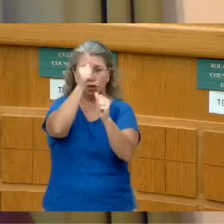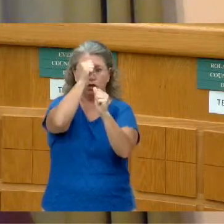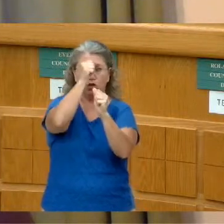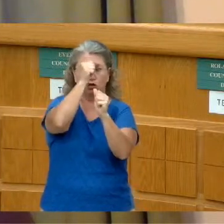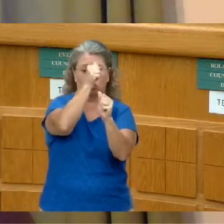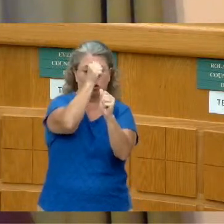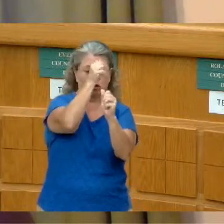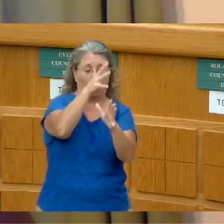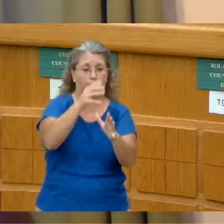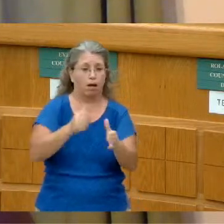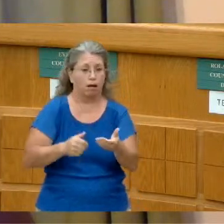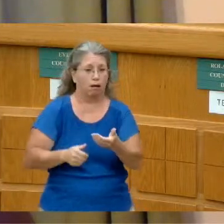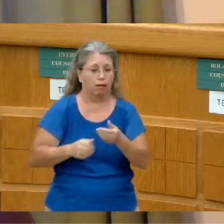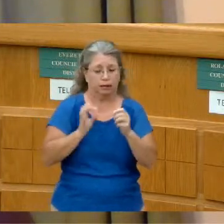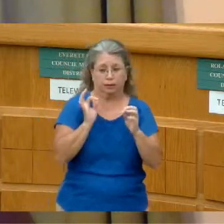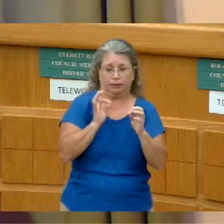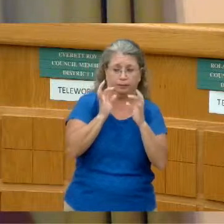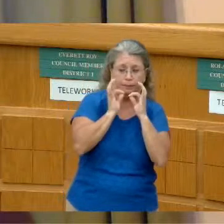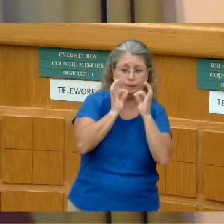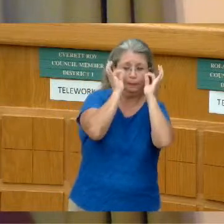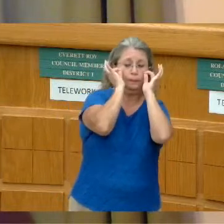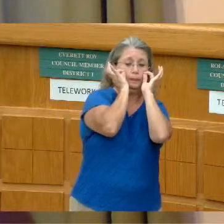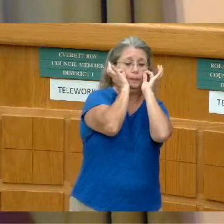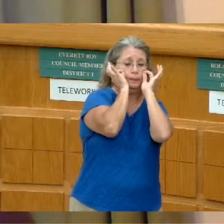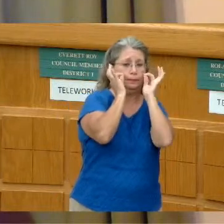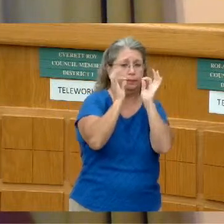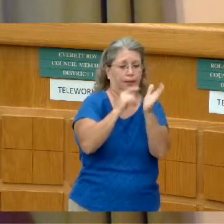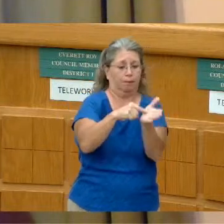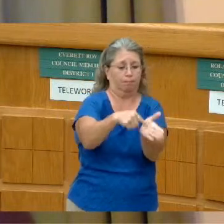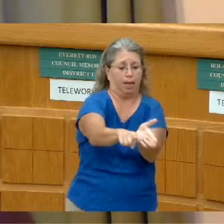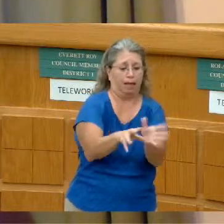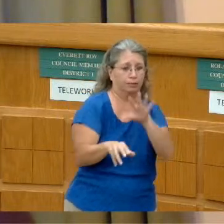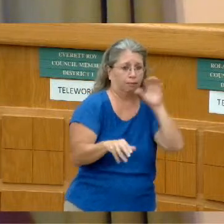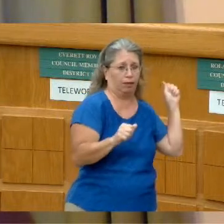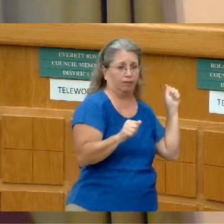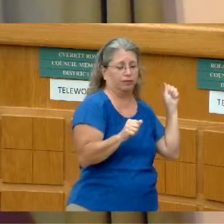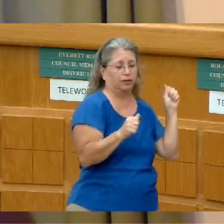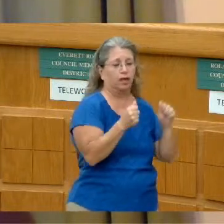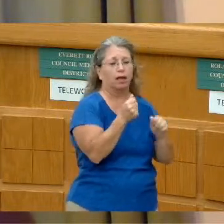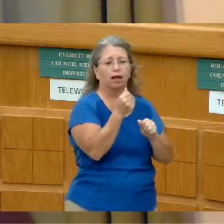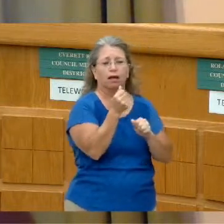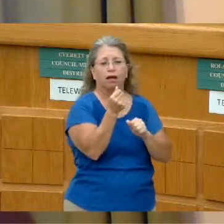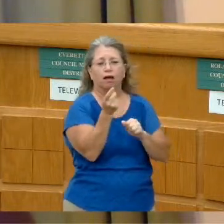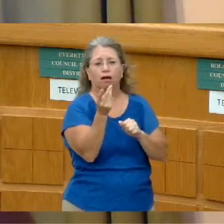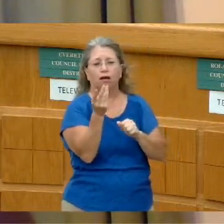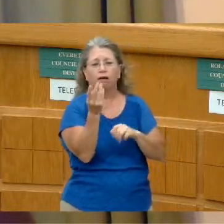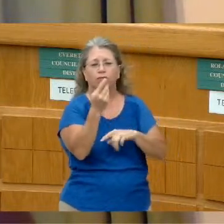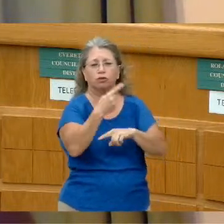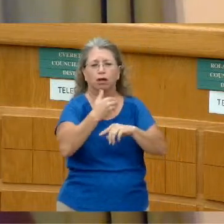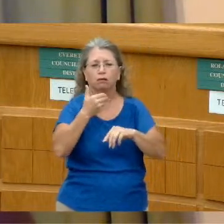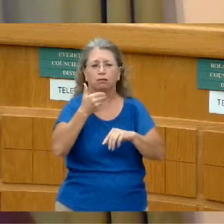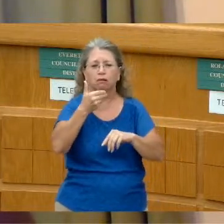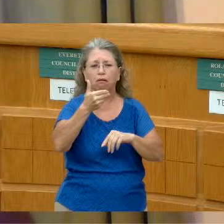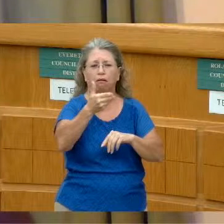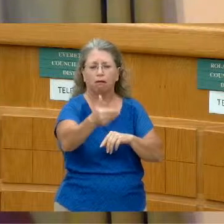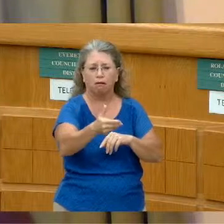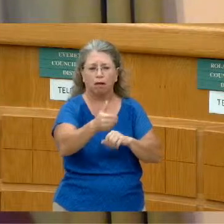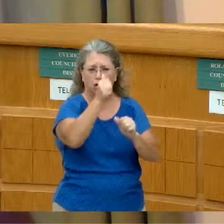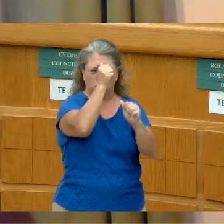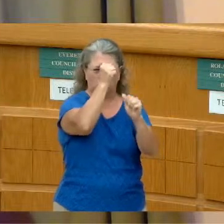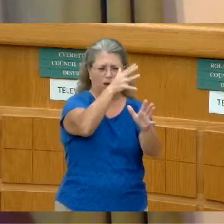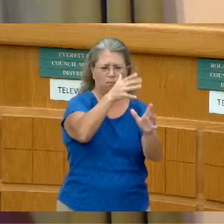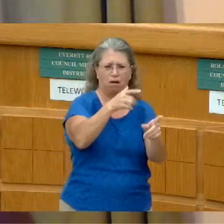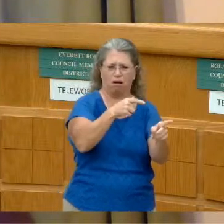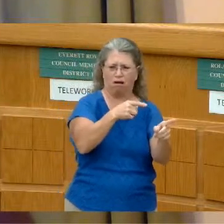his mask, and he pays quickly, and he leaves the grocery store. A few days later, Grandpa John feels like he's coming down with the flu.